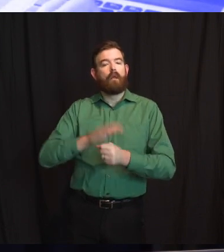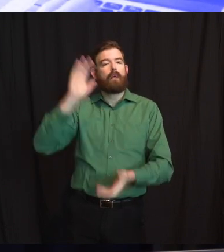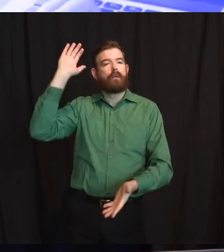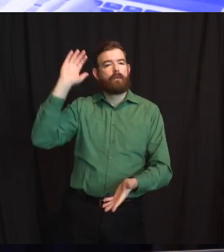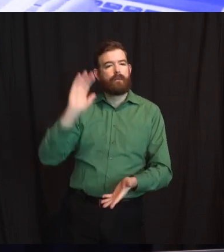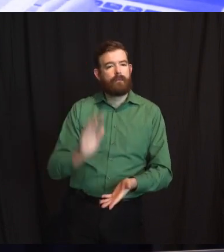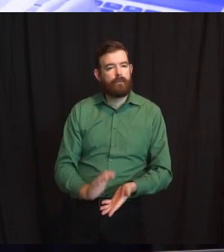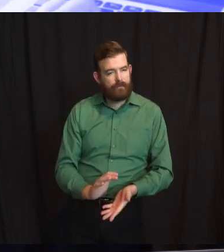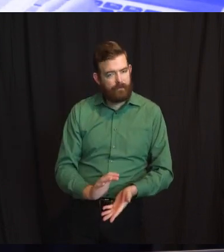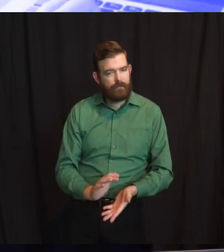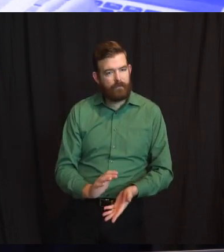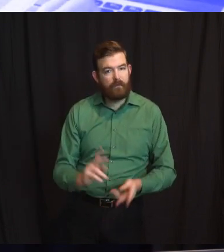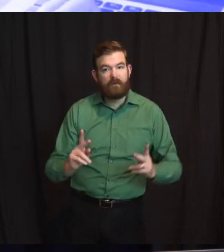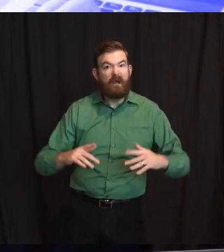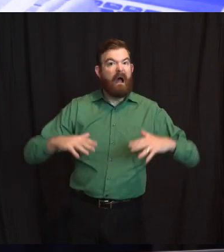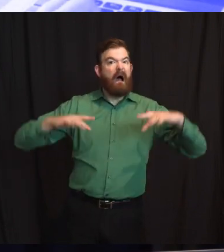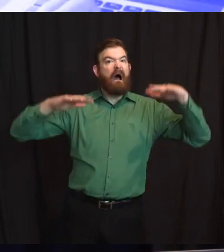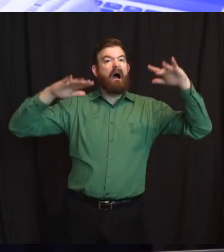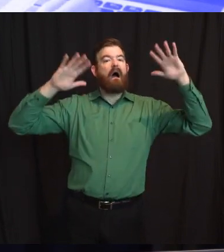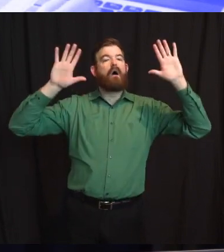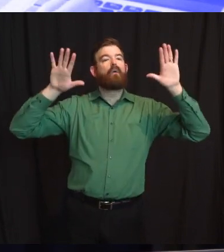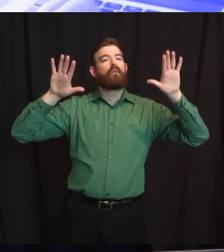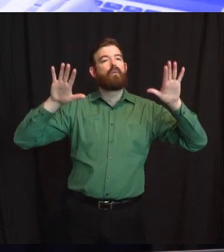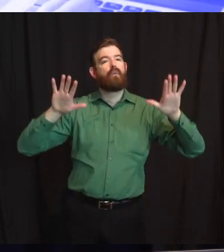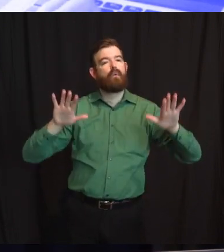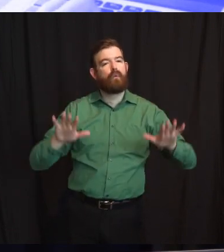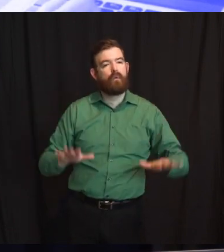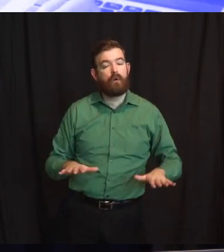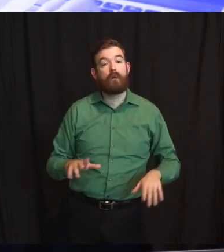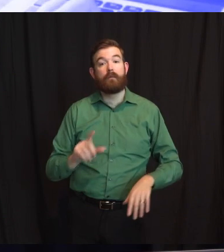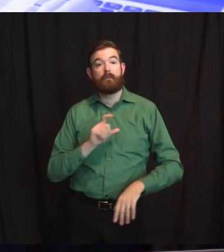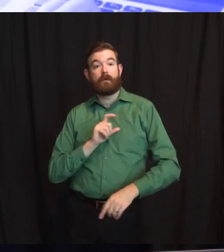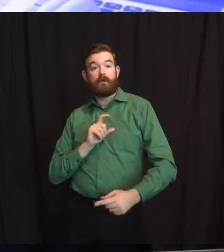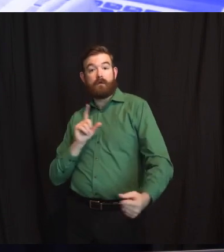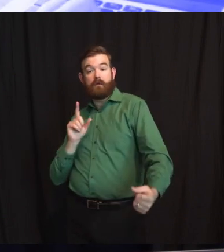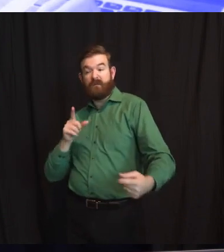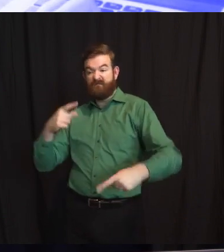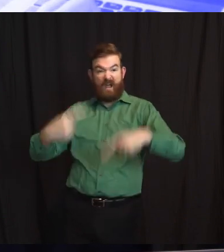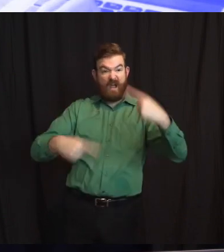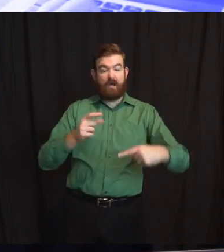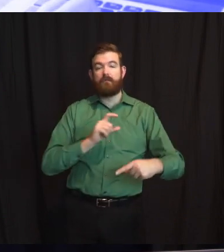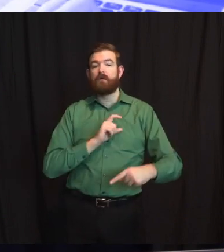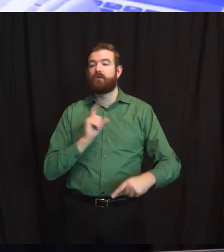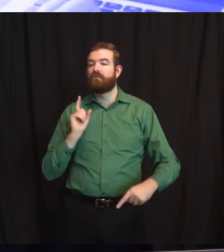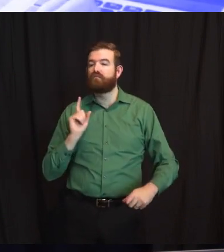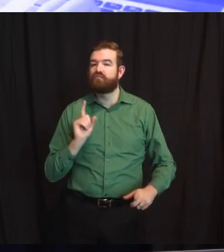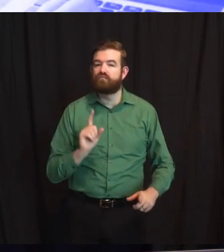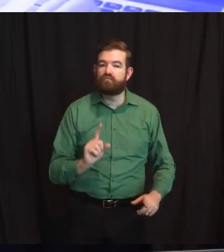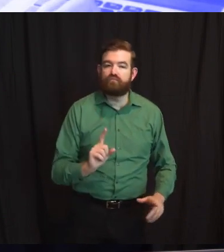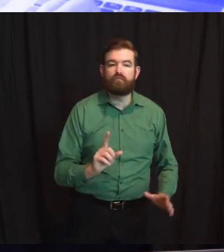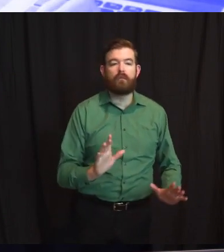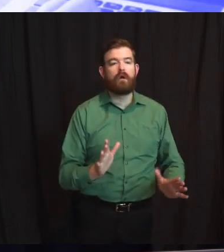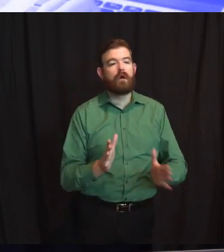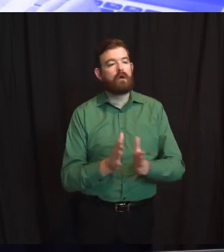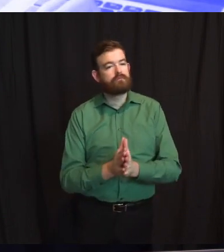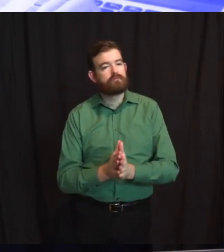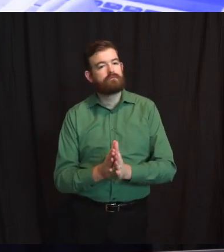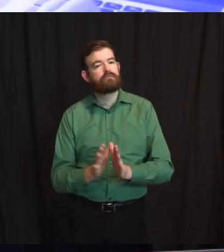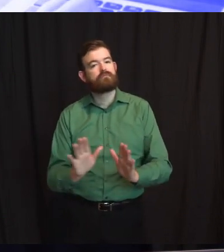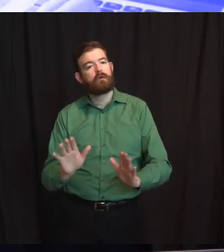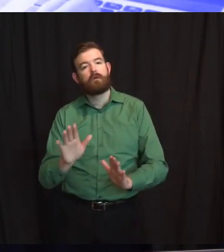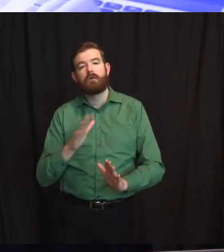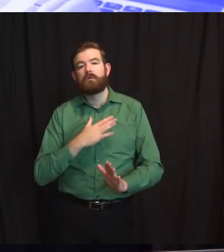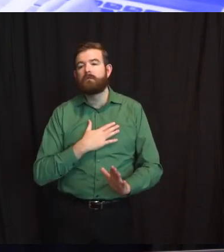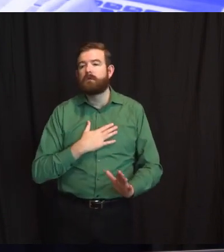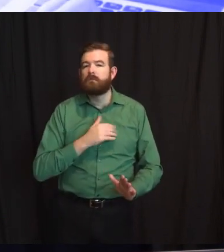physical altercation, and can only just ask for people to try and have patience, one with one another, and certainly with law